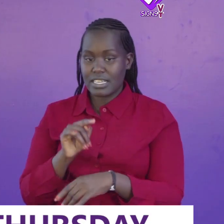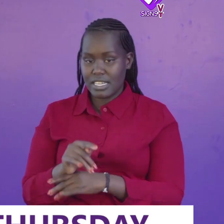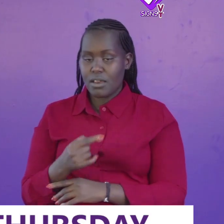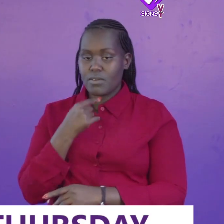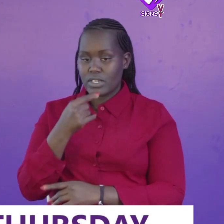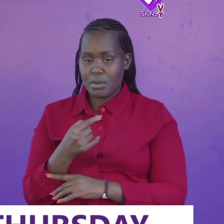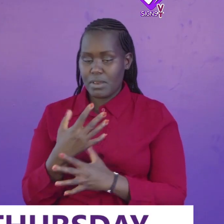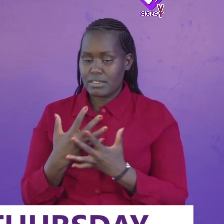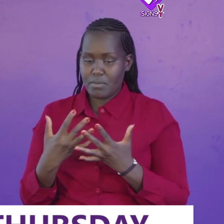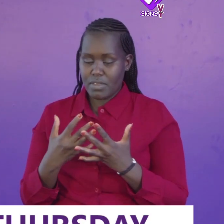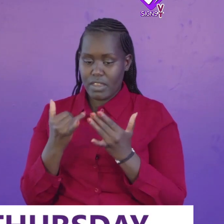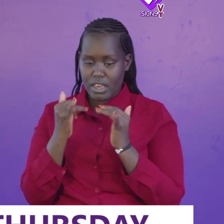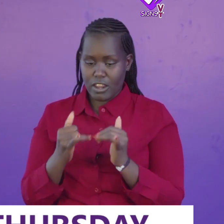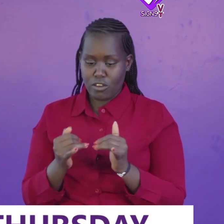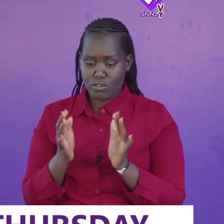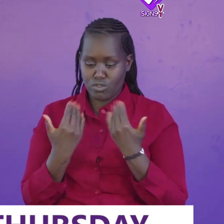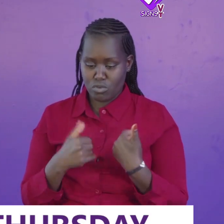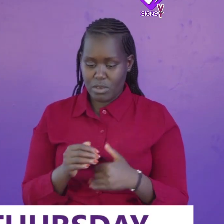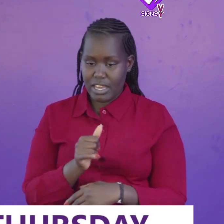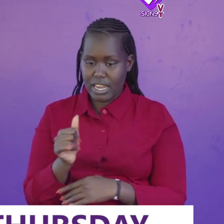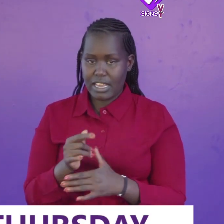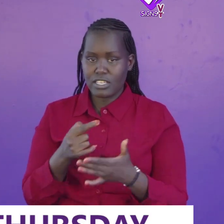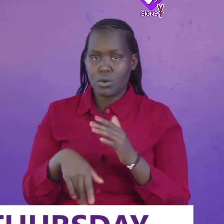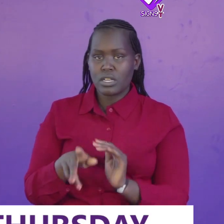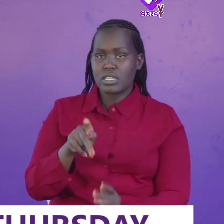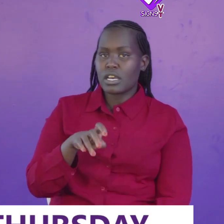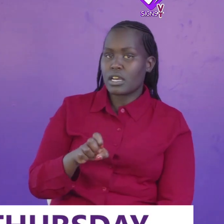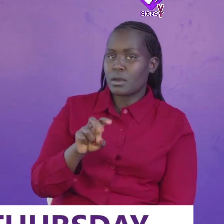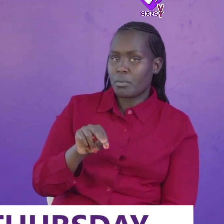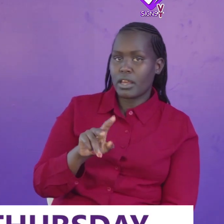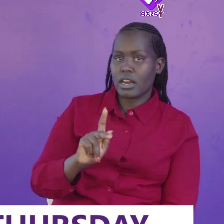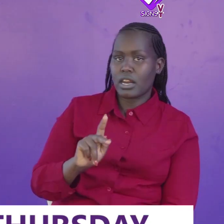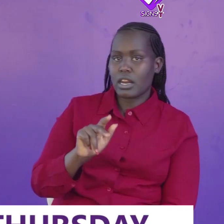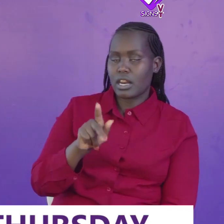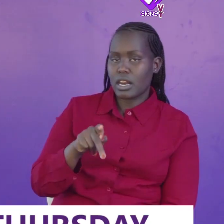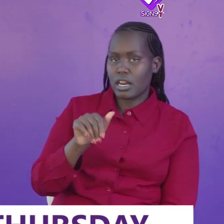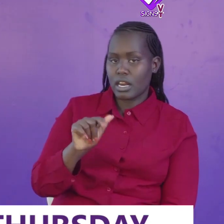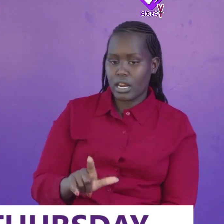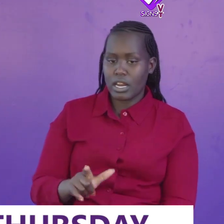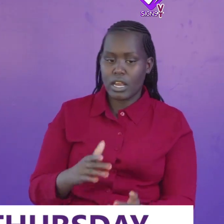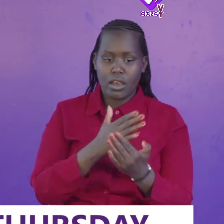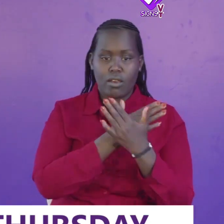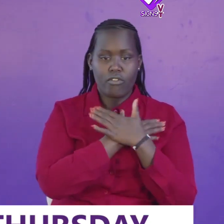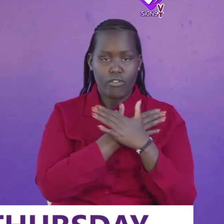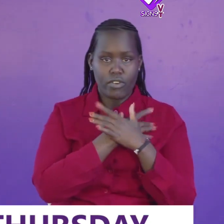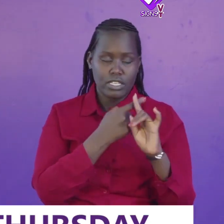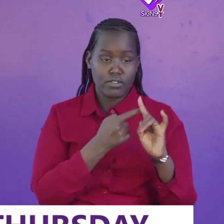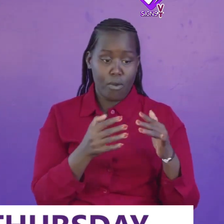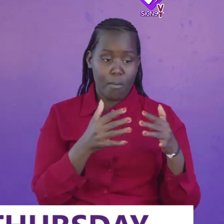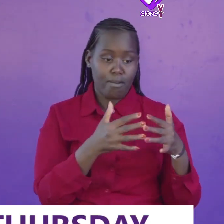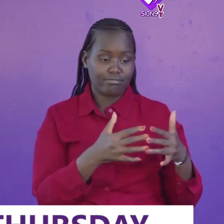something new to me and others, pen pal. What is a pen pal? Pen pal, they're friends like from abroad.